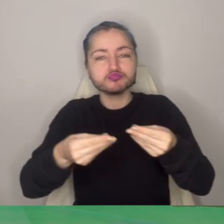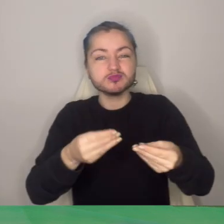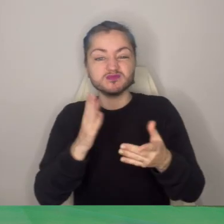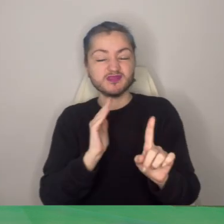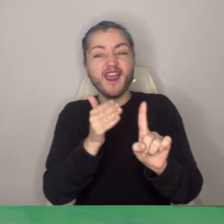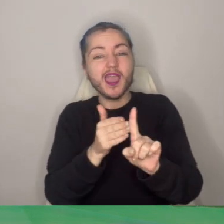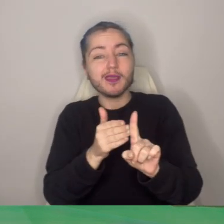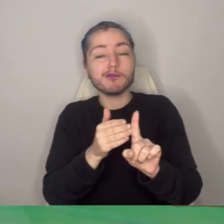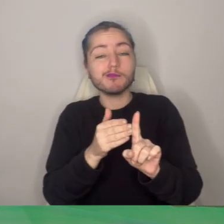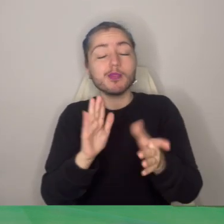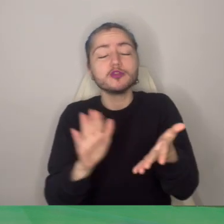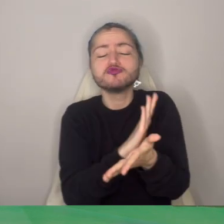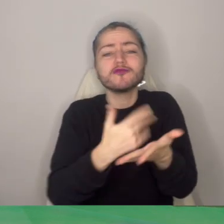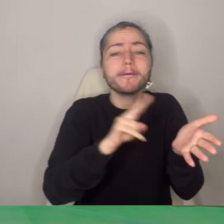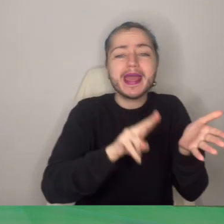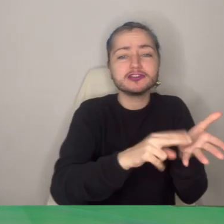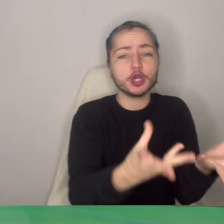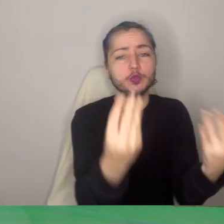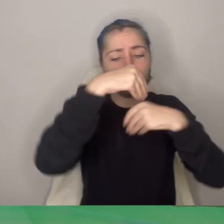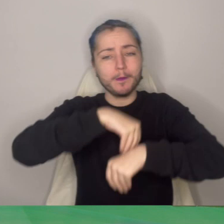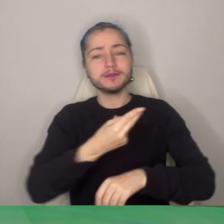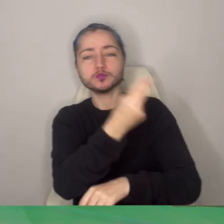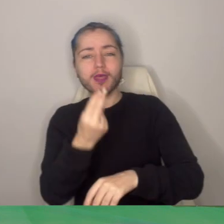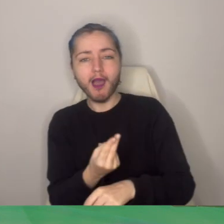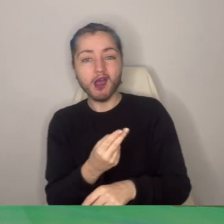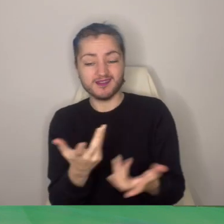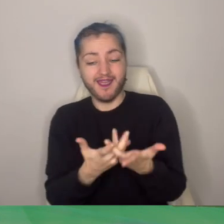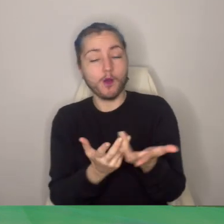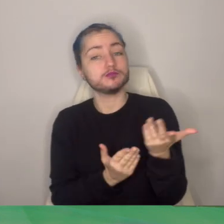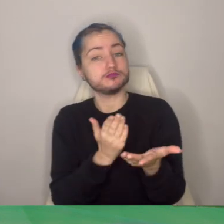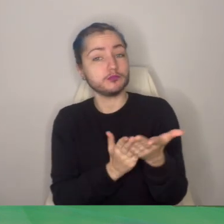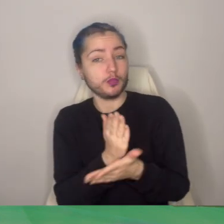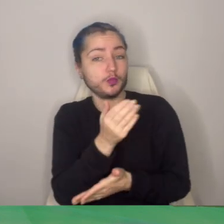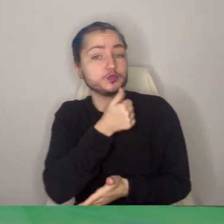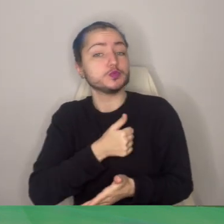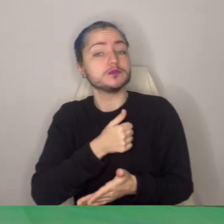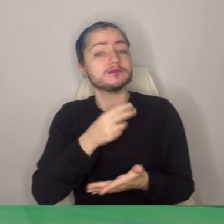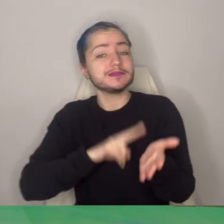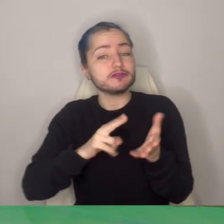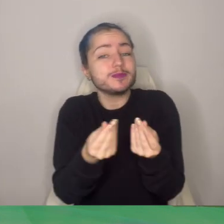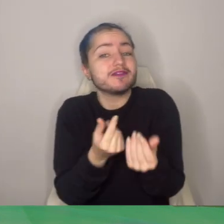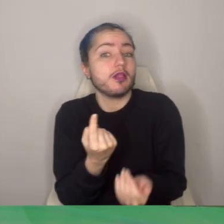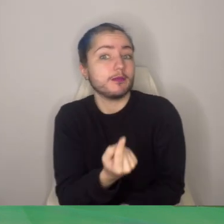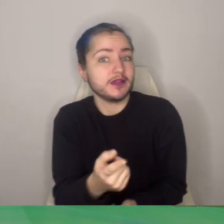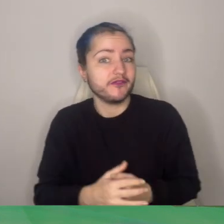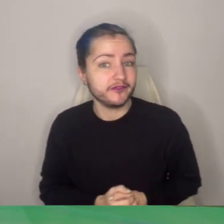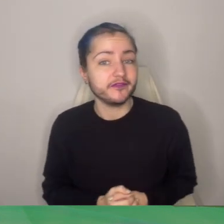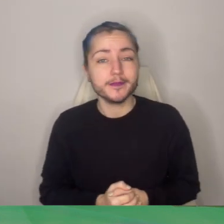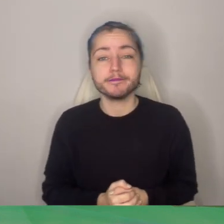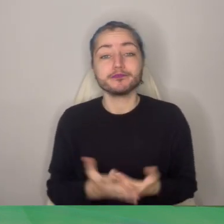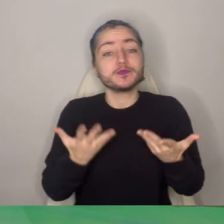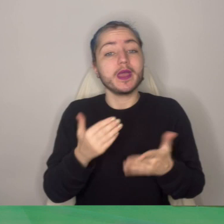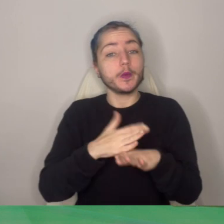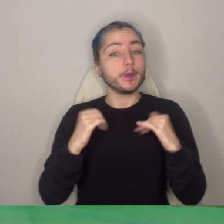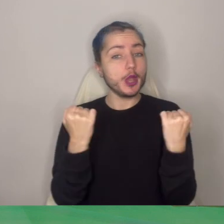nature into pieces of artwork by using natural materials themselves. Today we're going to do a quick workshop with